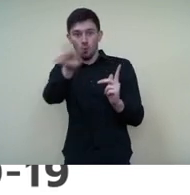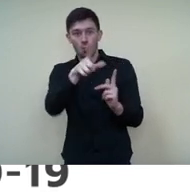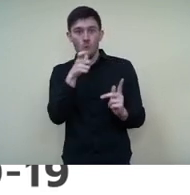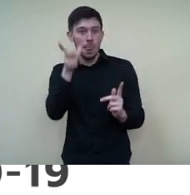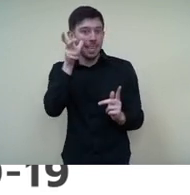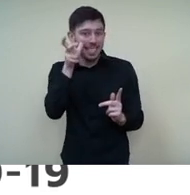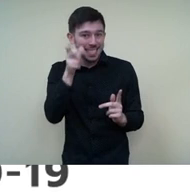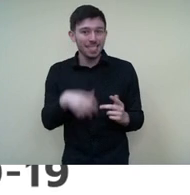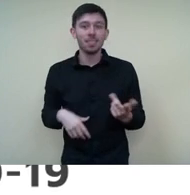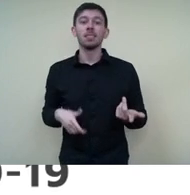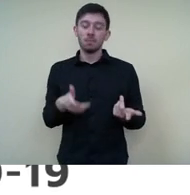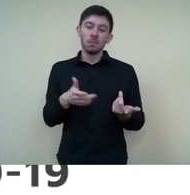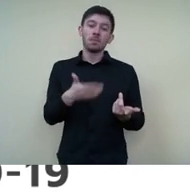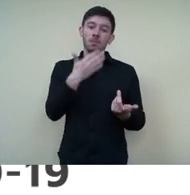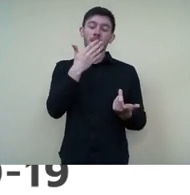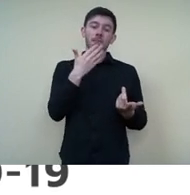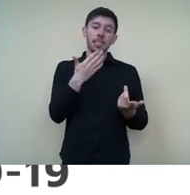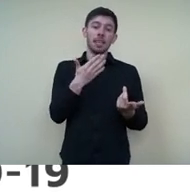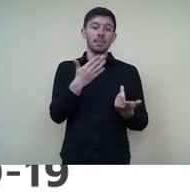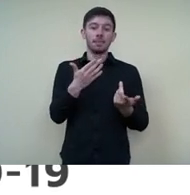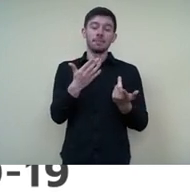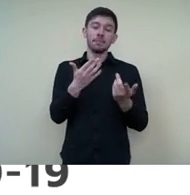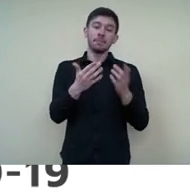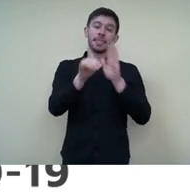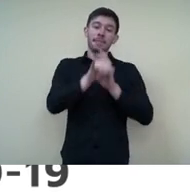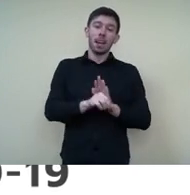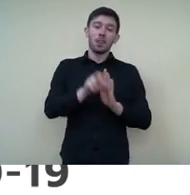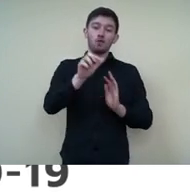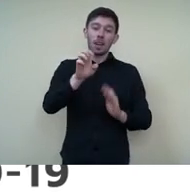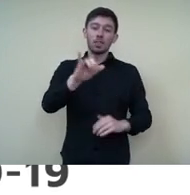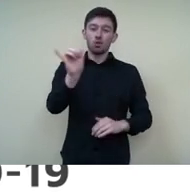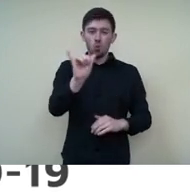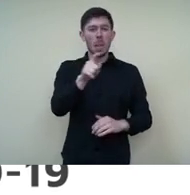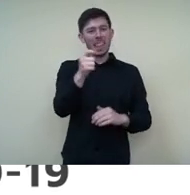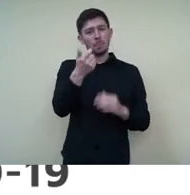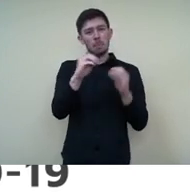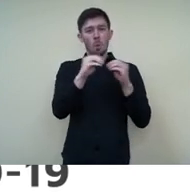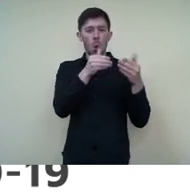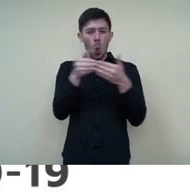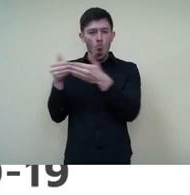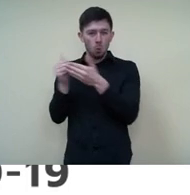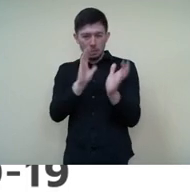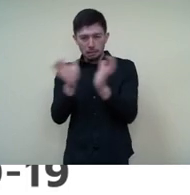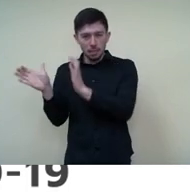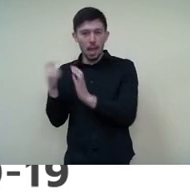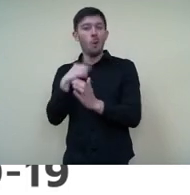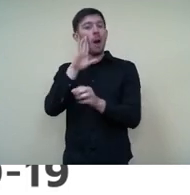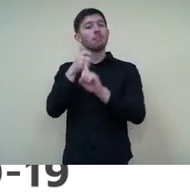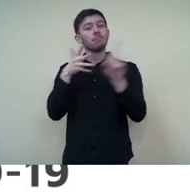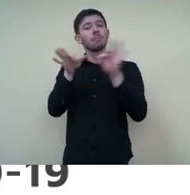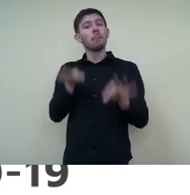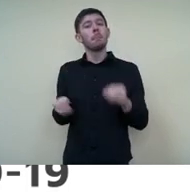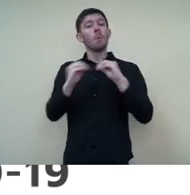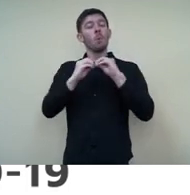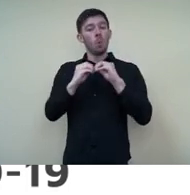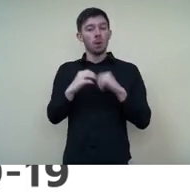party affiliation. It also does it by race. These were a bit closer actually than I would have expected, and Naira will get more into that in a bit, but at least for me,